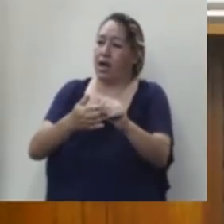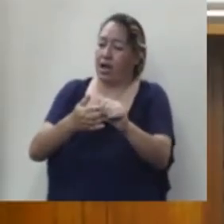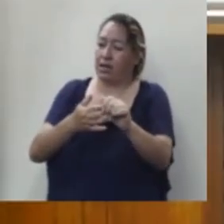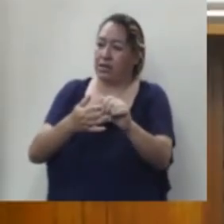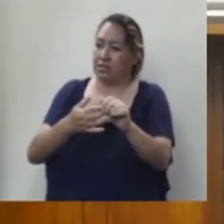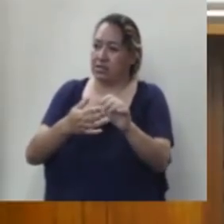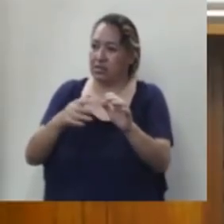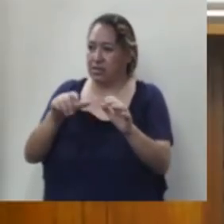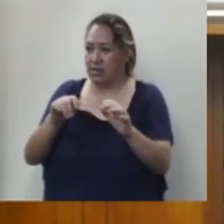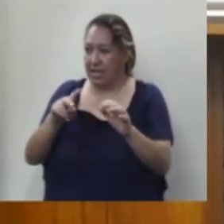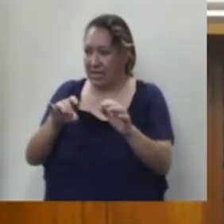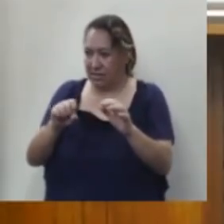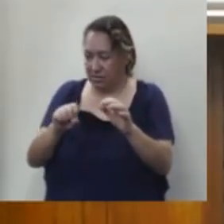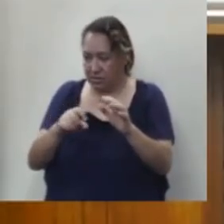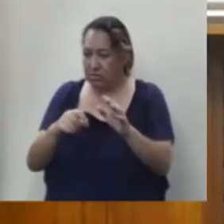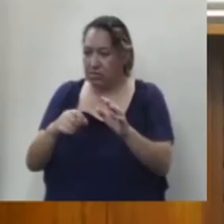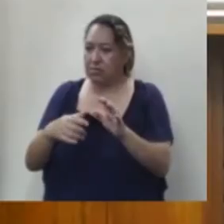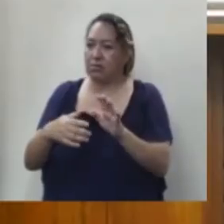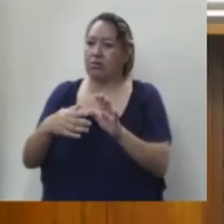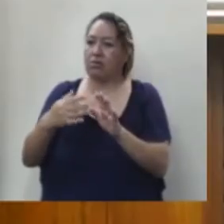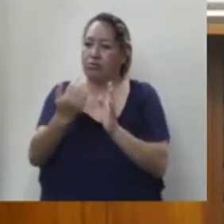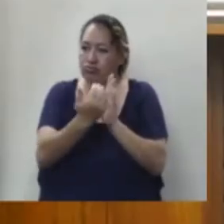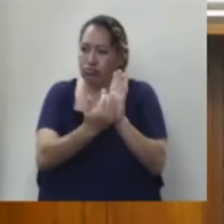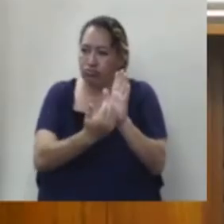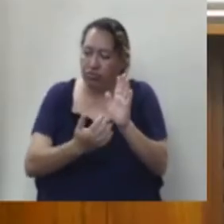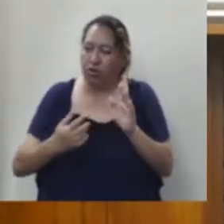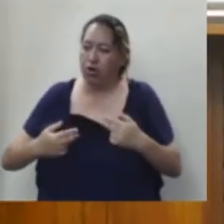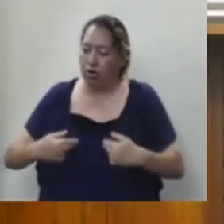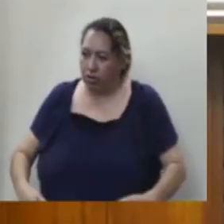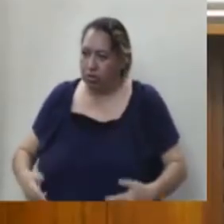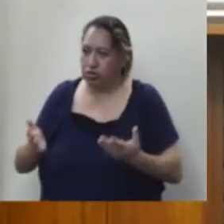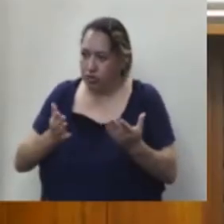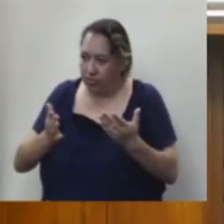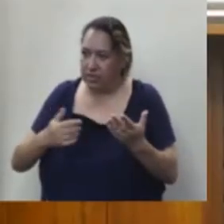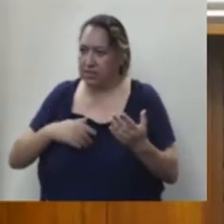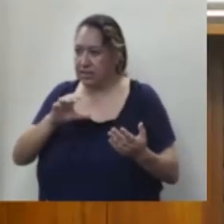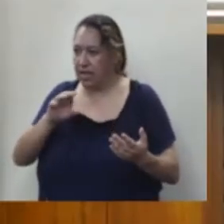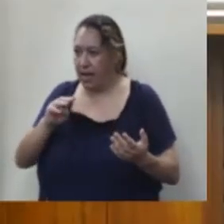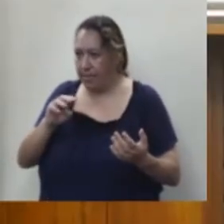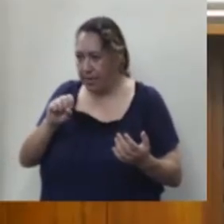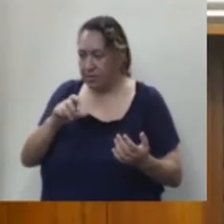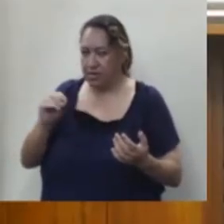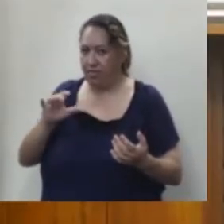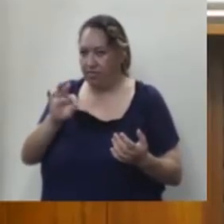in CDC, Human Health Services, CMS, FEMA, and